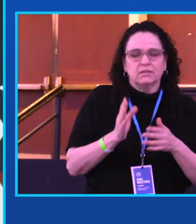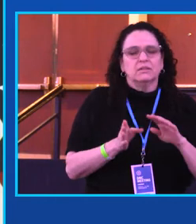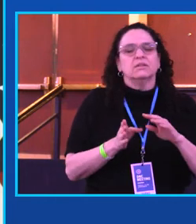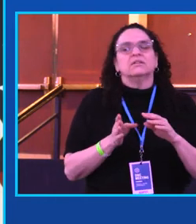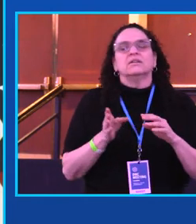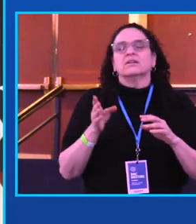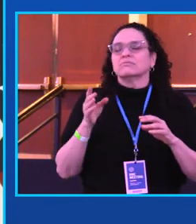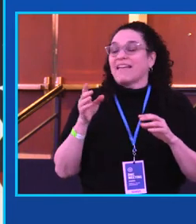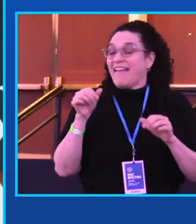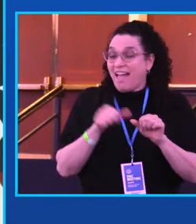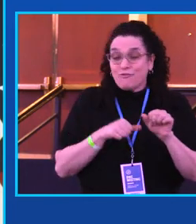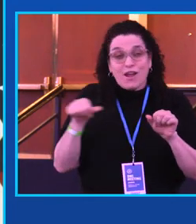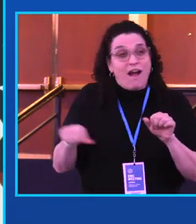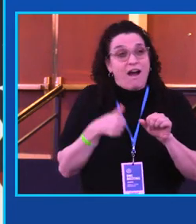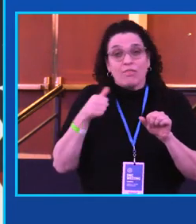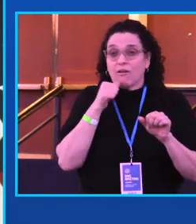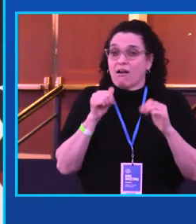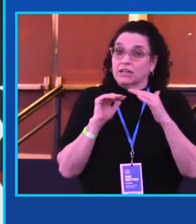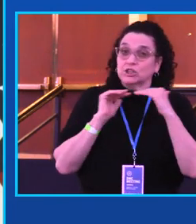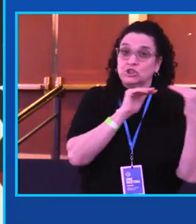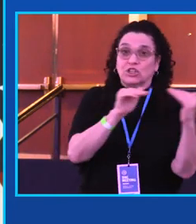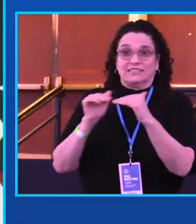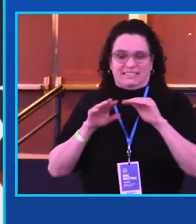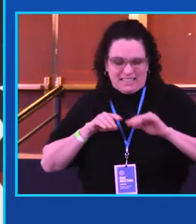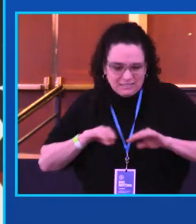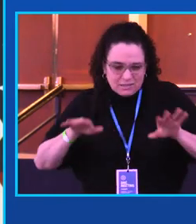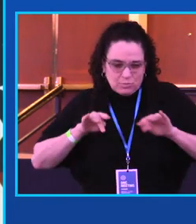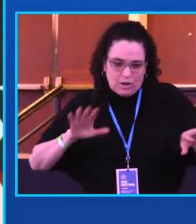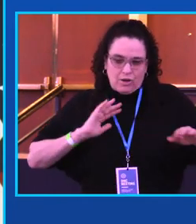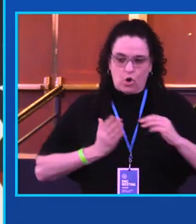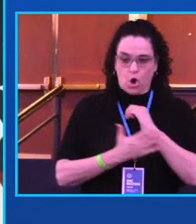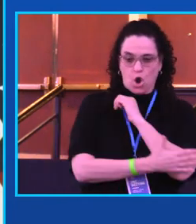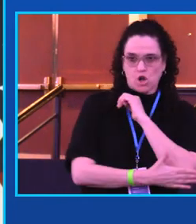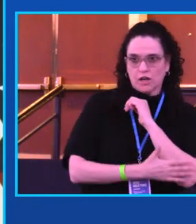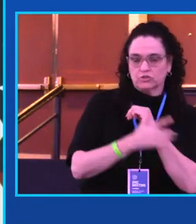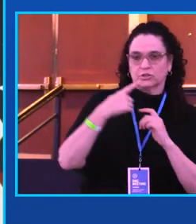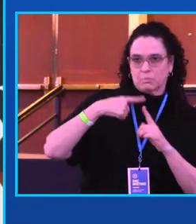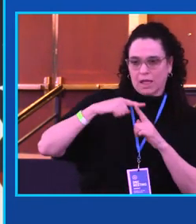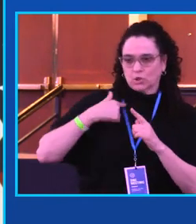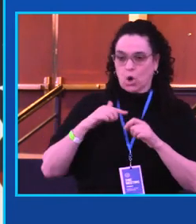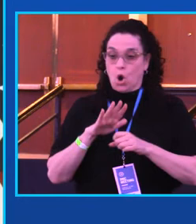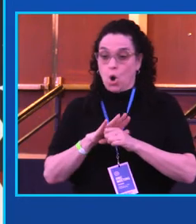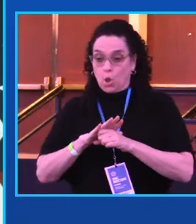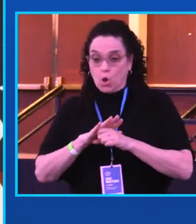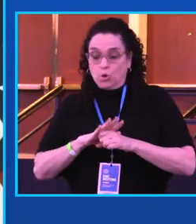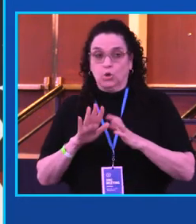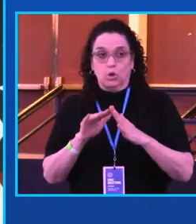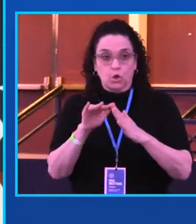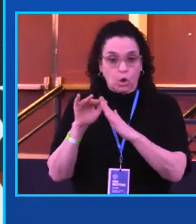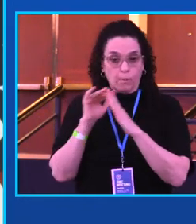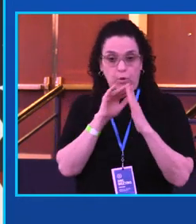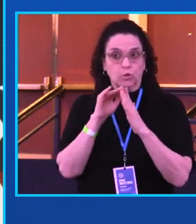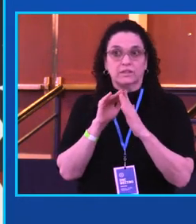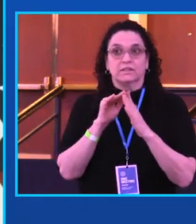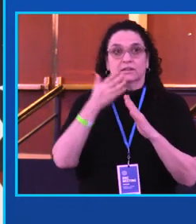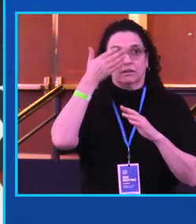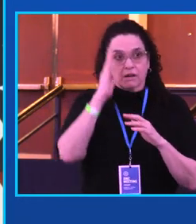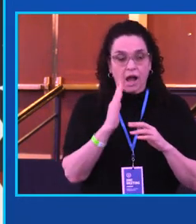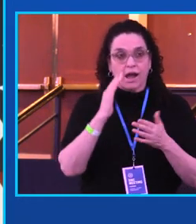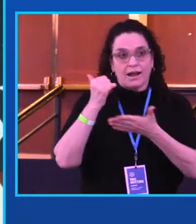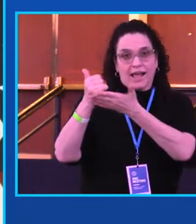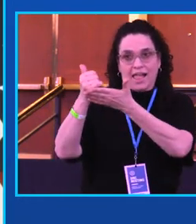every other injustice that plague our nation and local communities. God help our